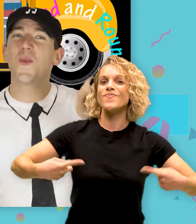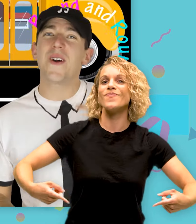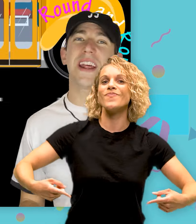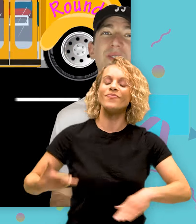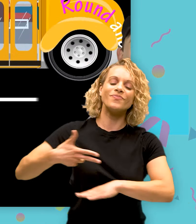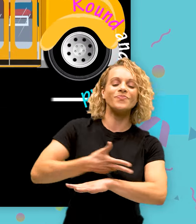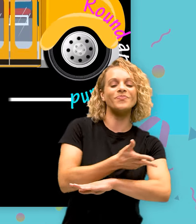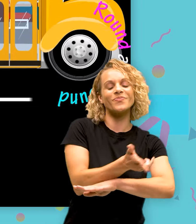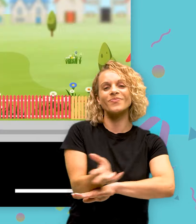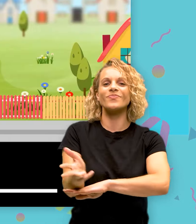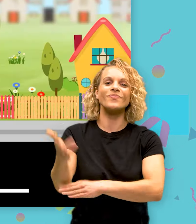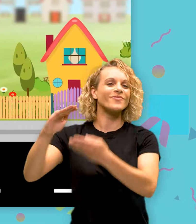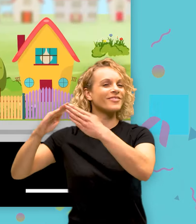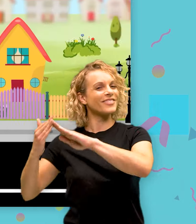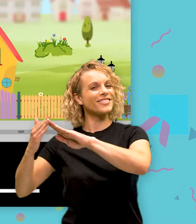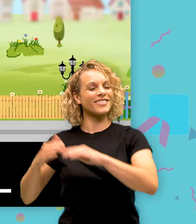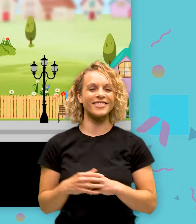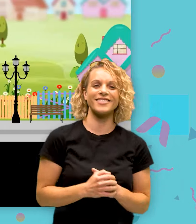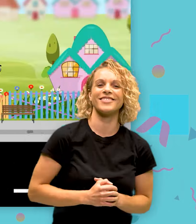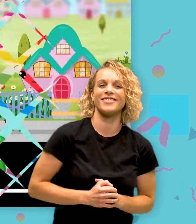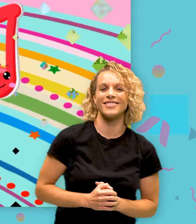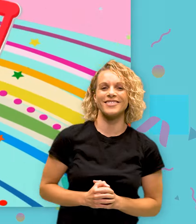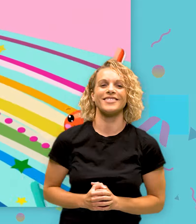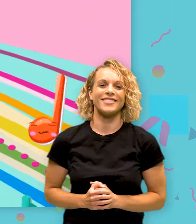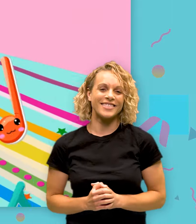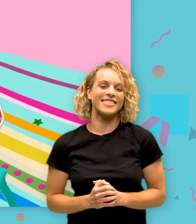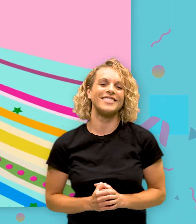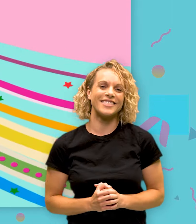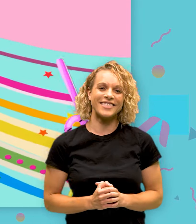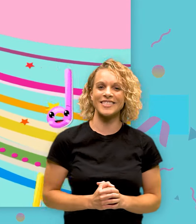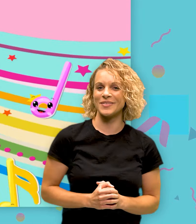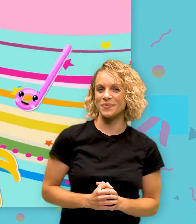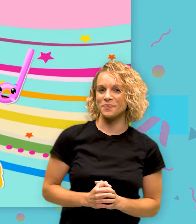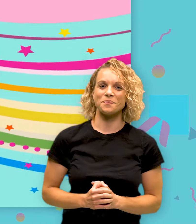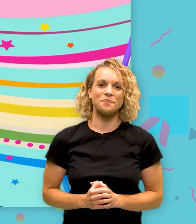go round and round, all through the town.